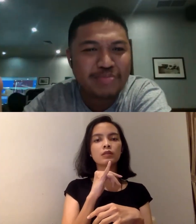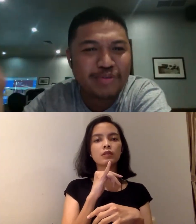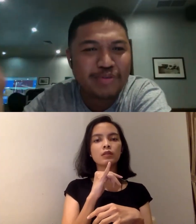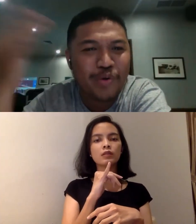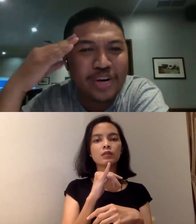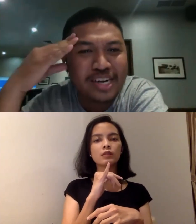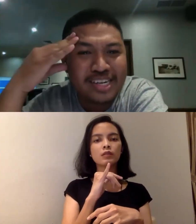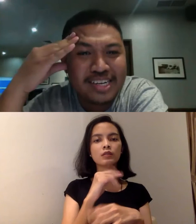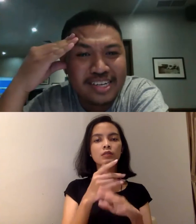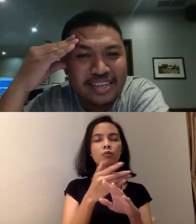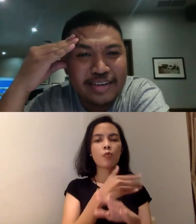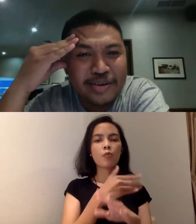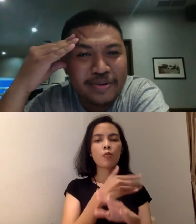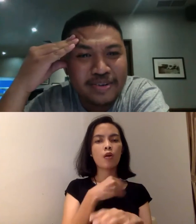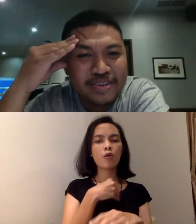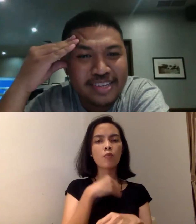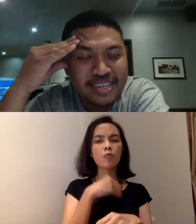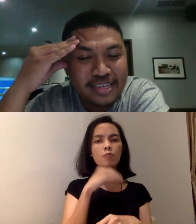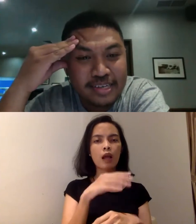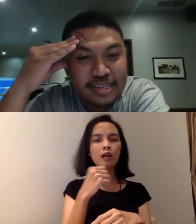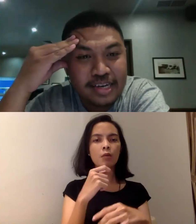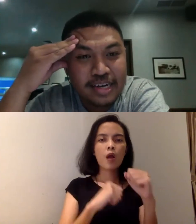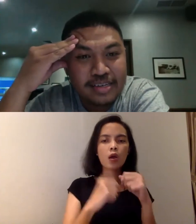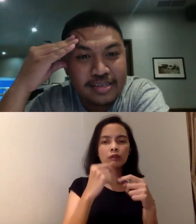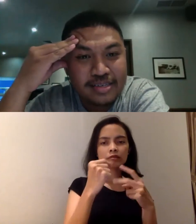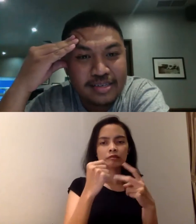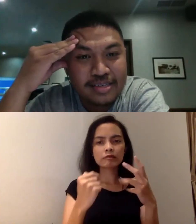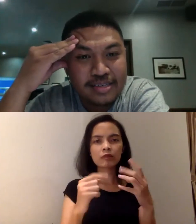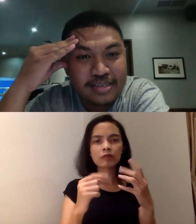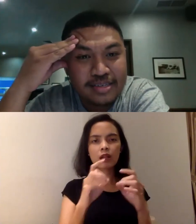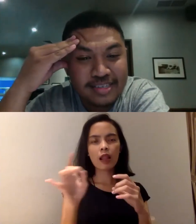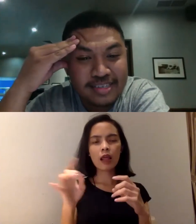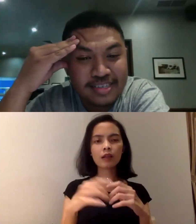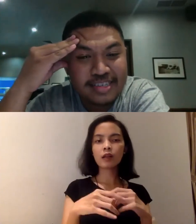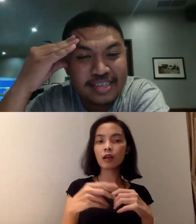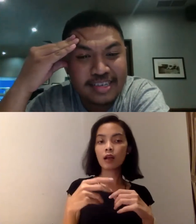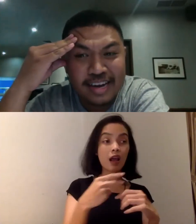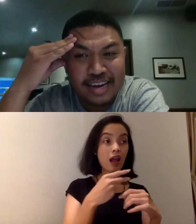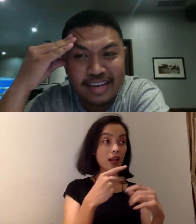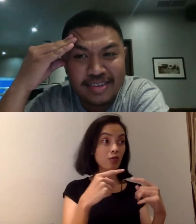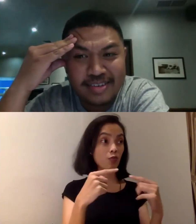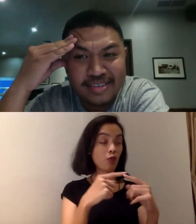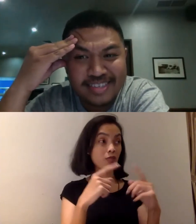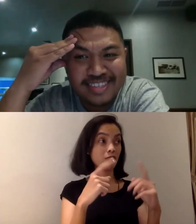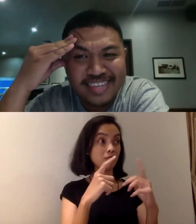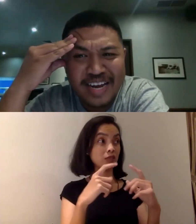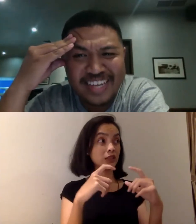mentioned before, you know All yeah, those romantic things, yeah. yeah.